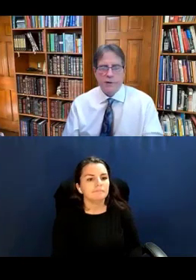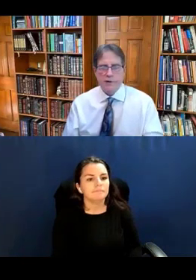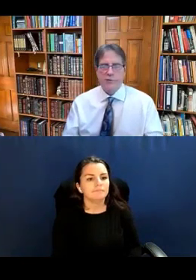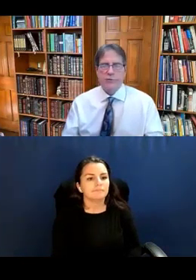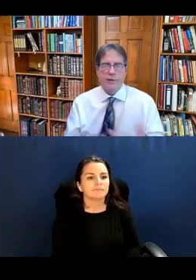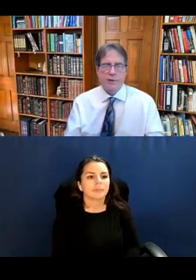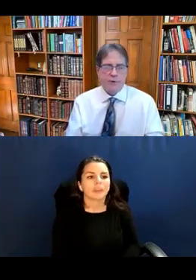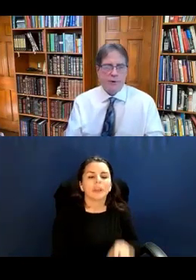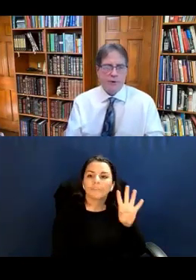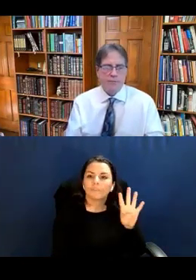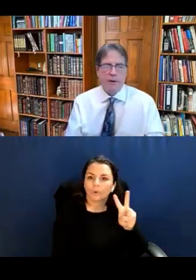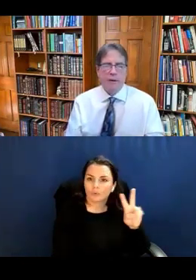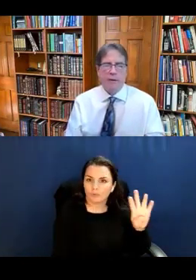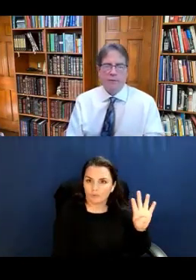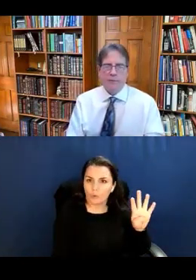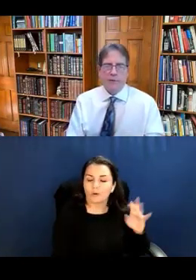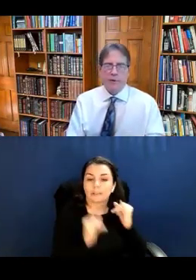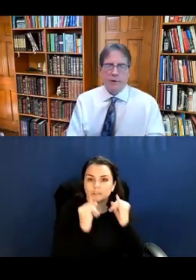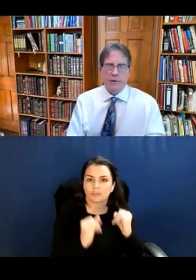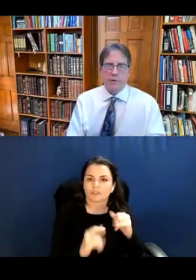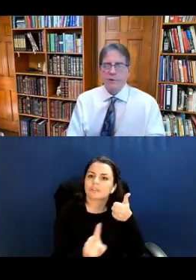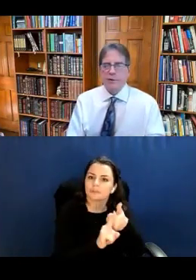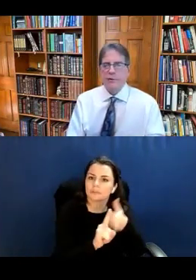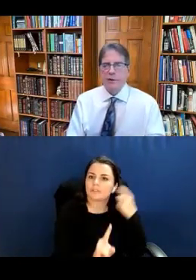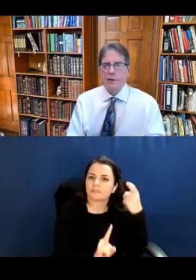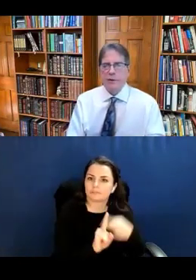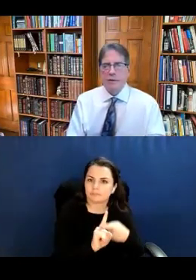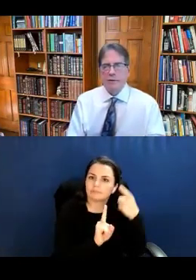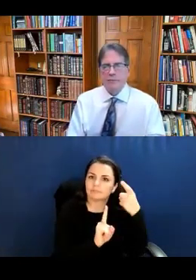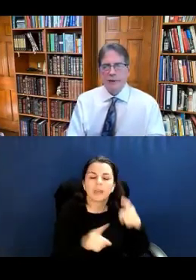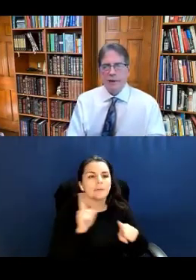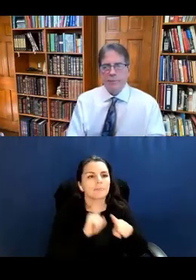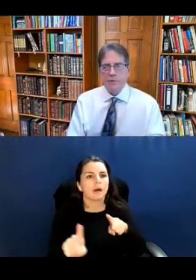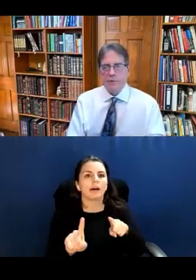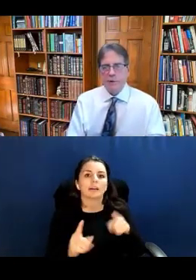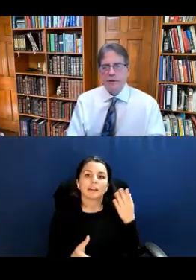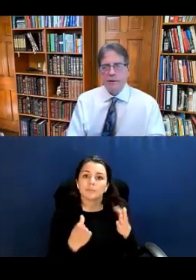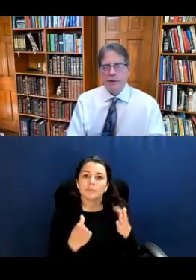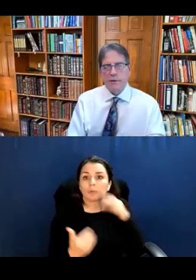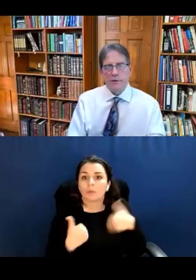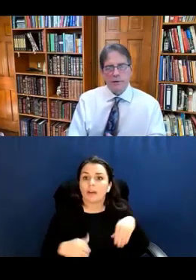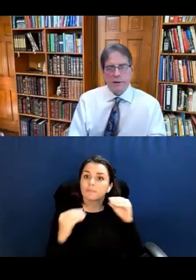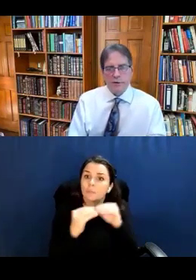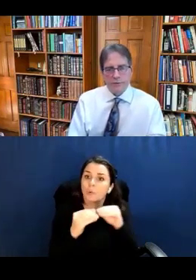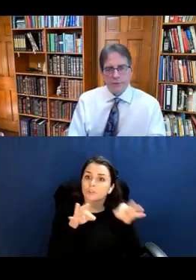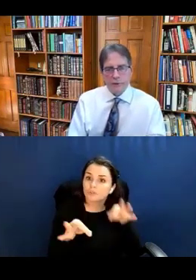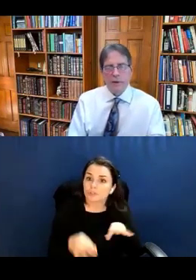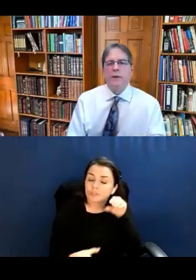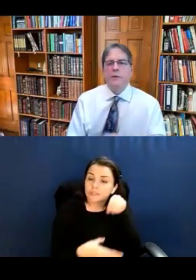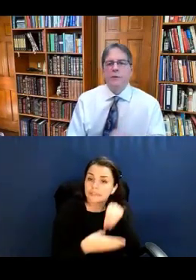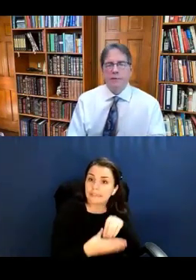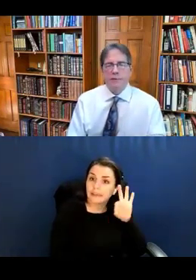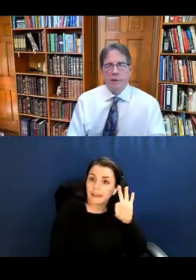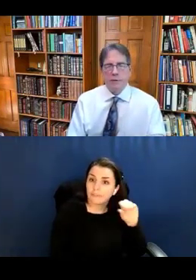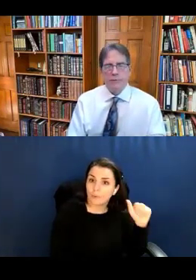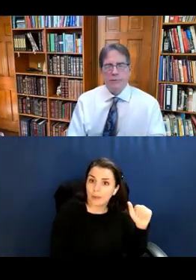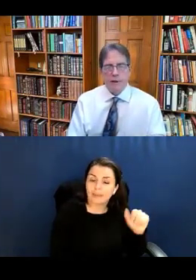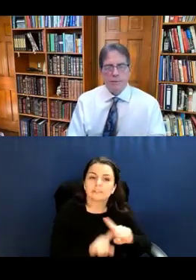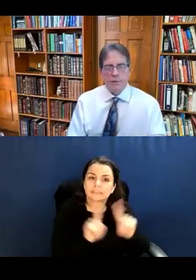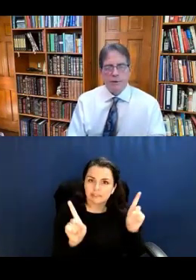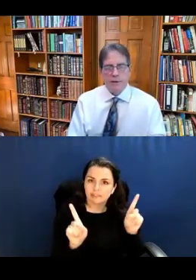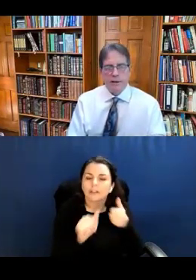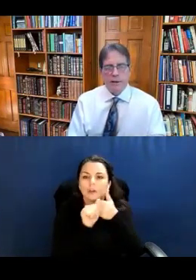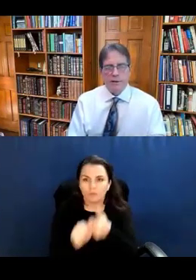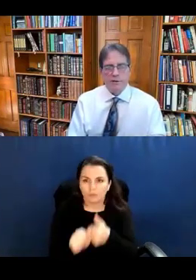424 instructions are the default. If there are instructions in the funding opportunity that are different, you need to follow the